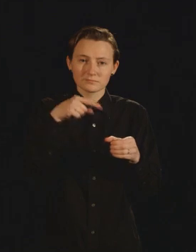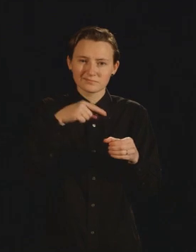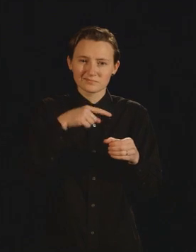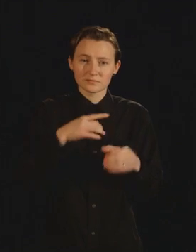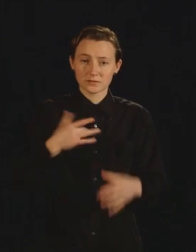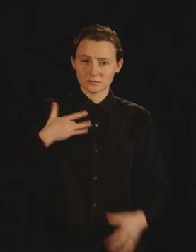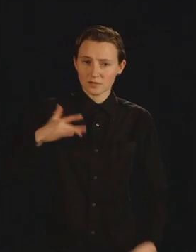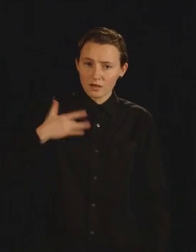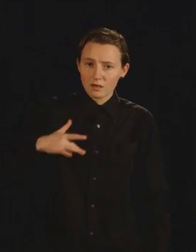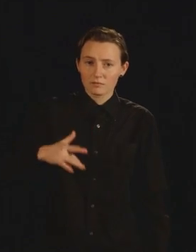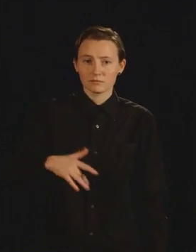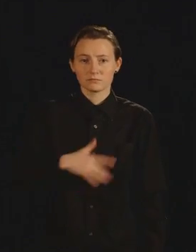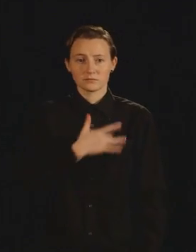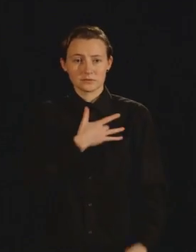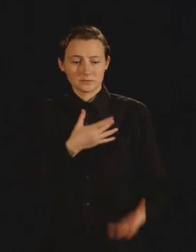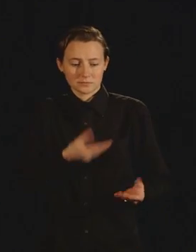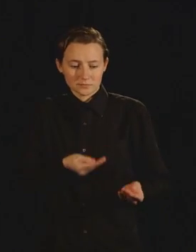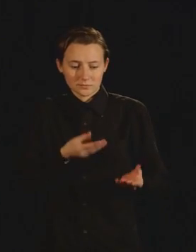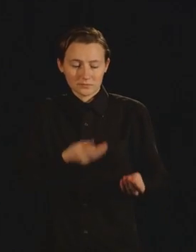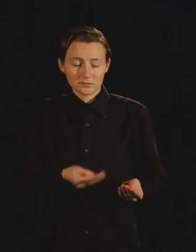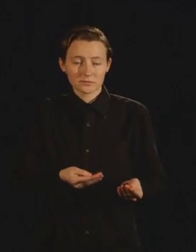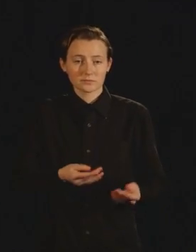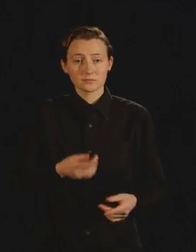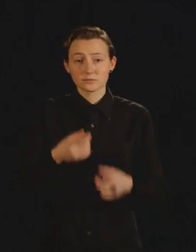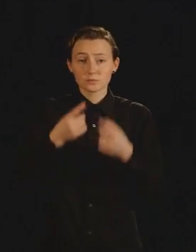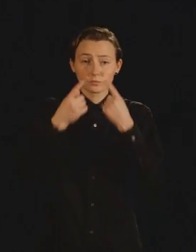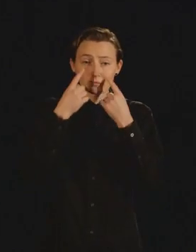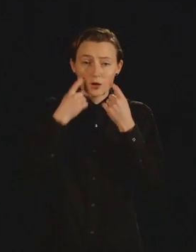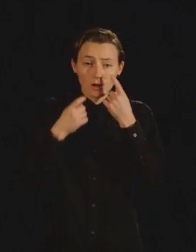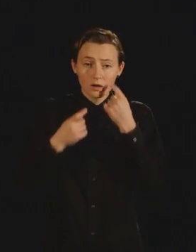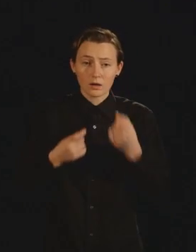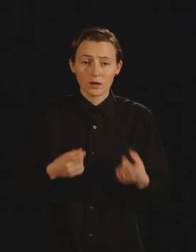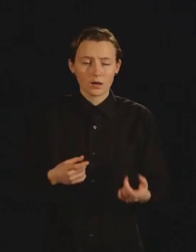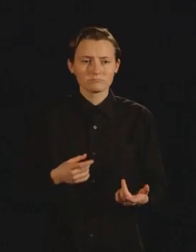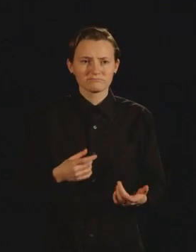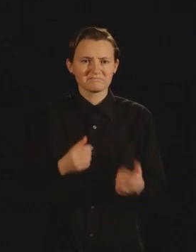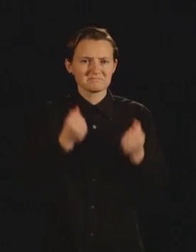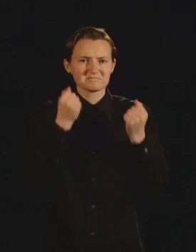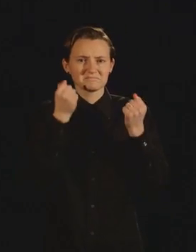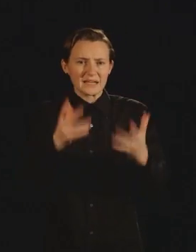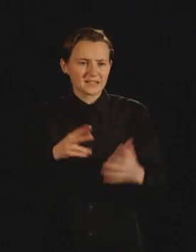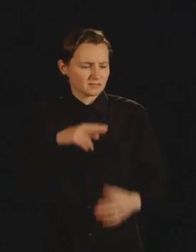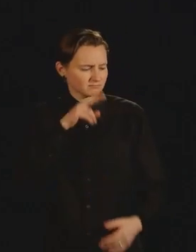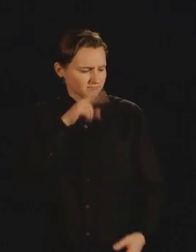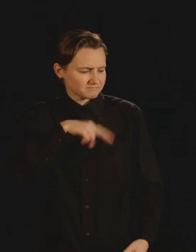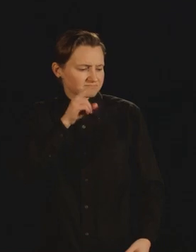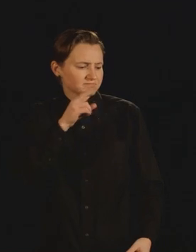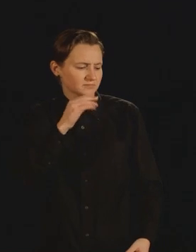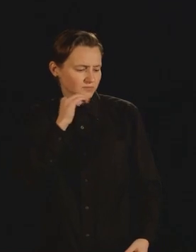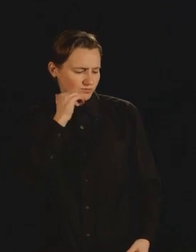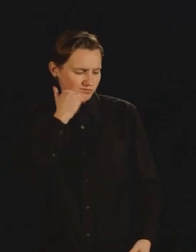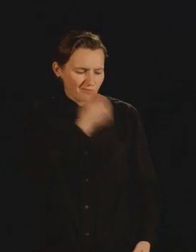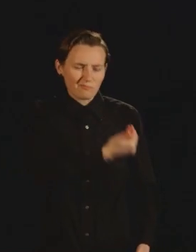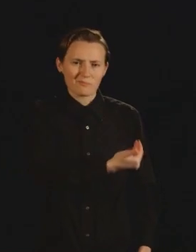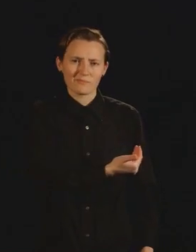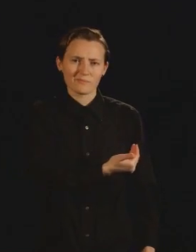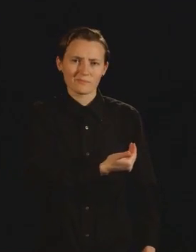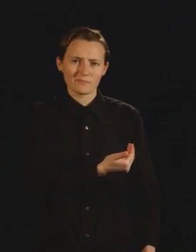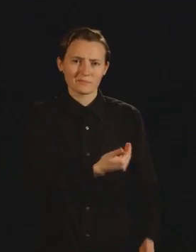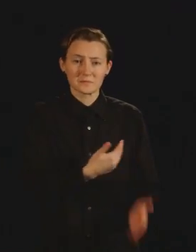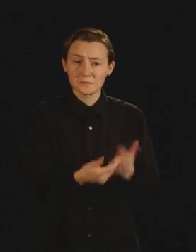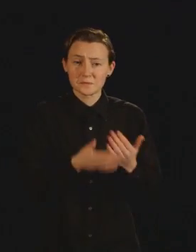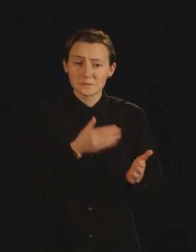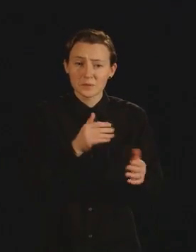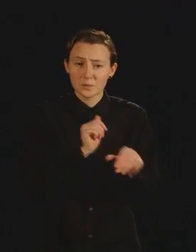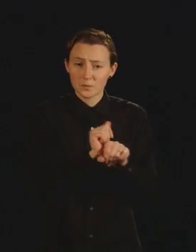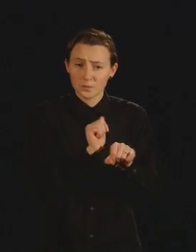sensitive, tender, or who cry easily face shame and bullying everywhere from the